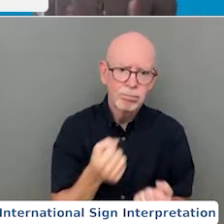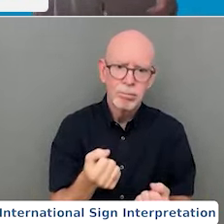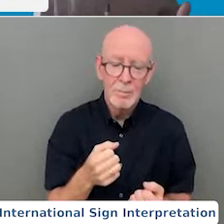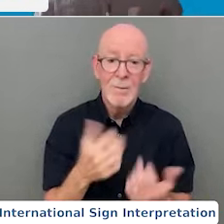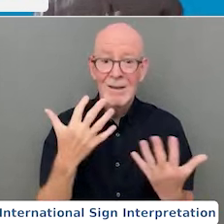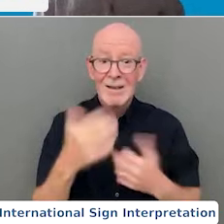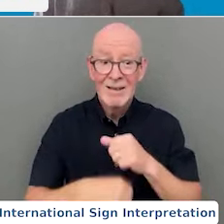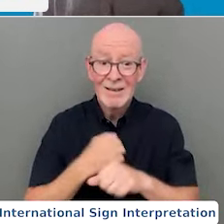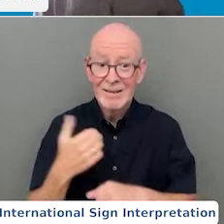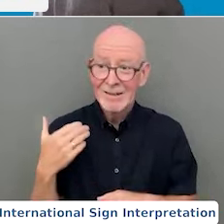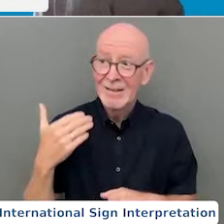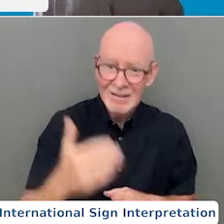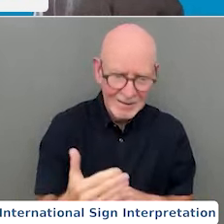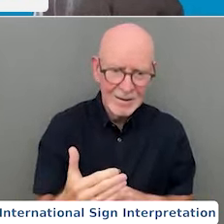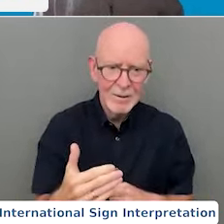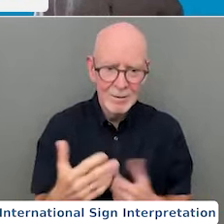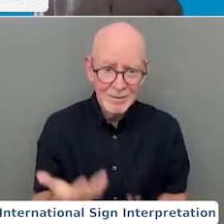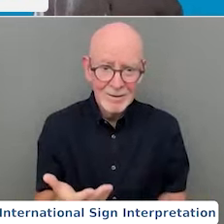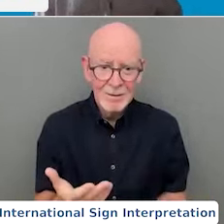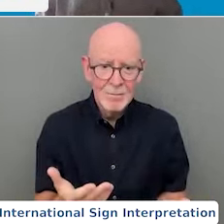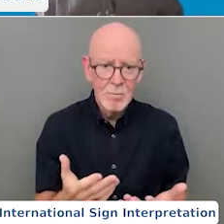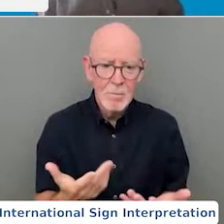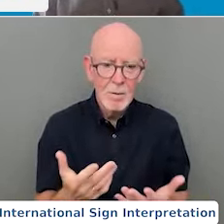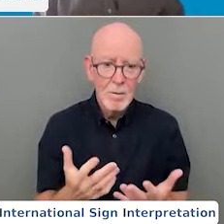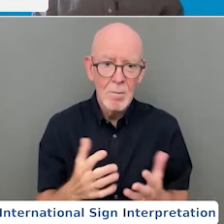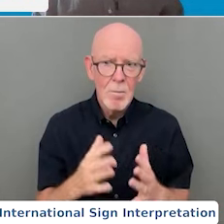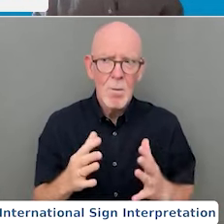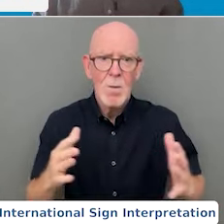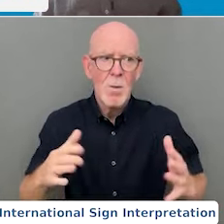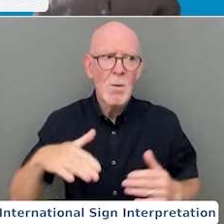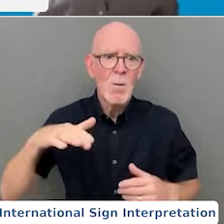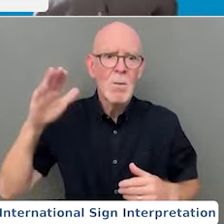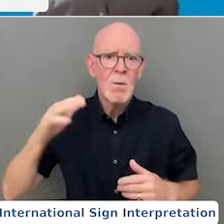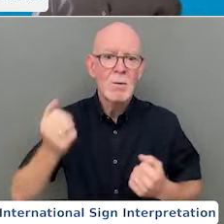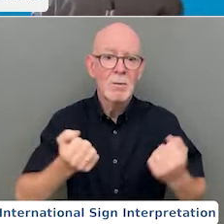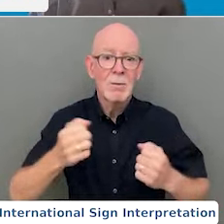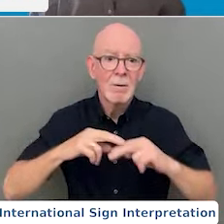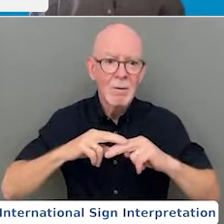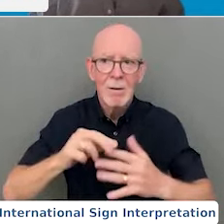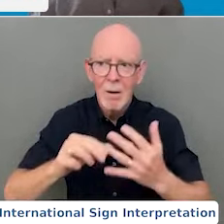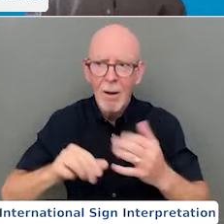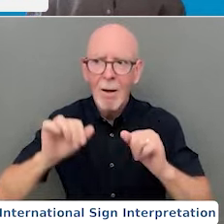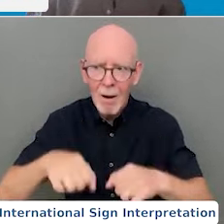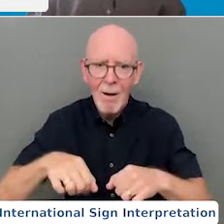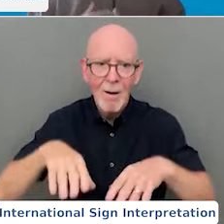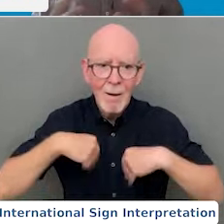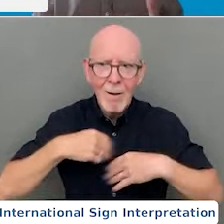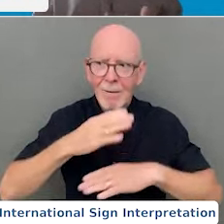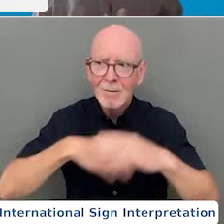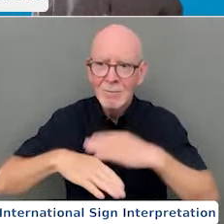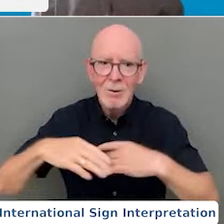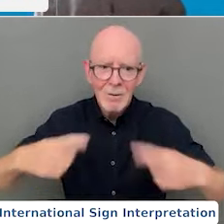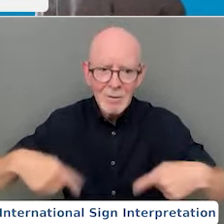month, which in most of the time was unaffordable. But in a decade, there has been so